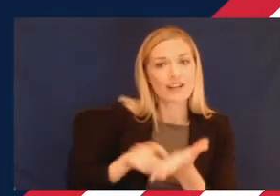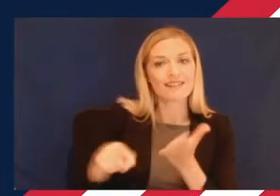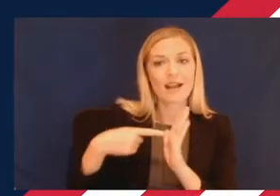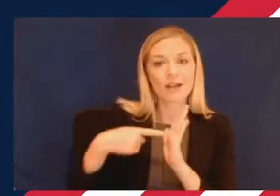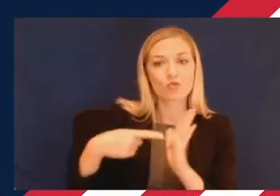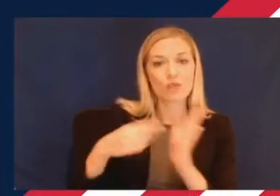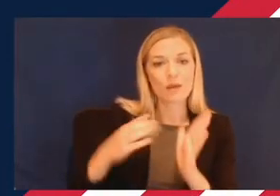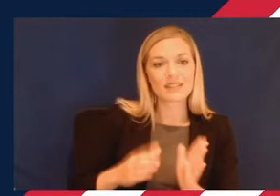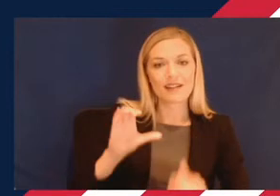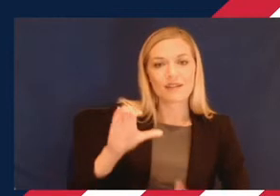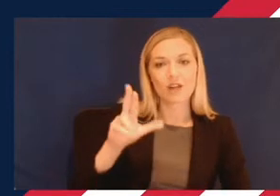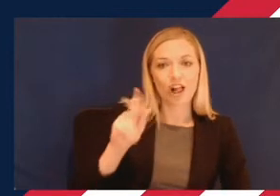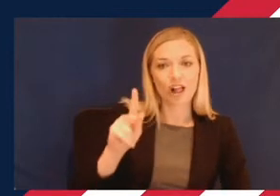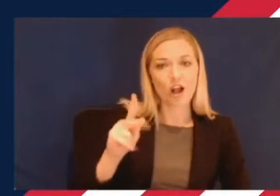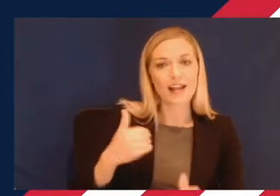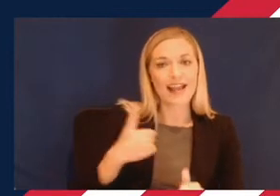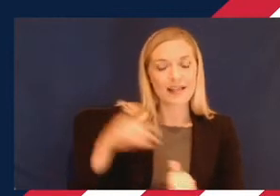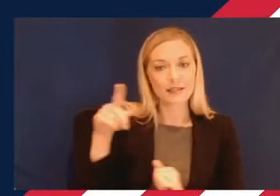a question.